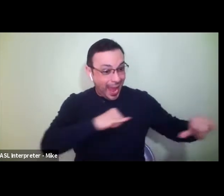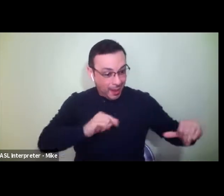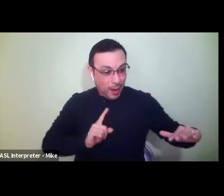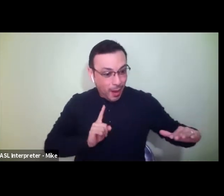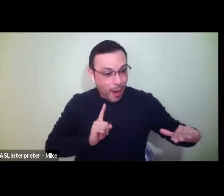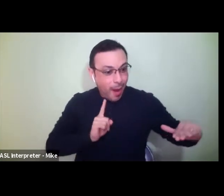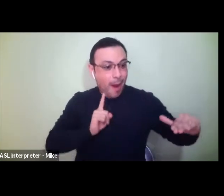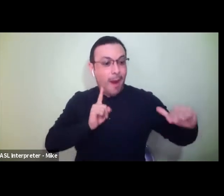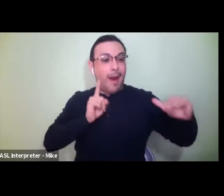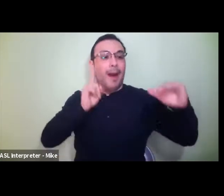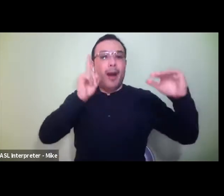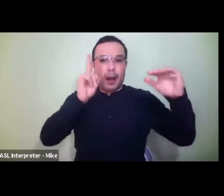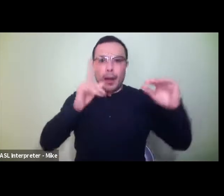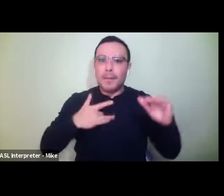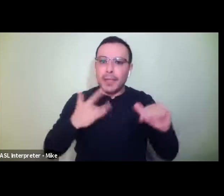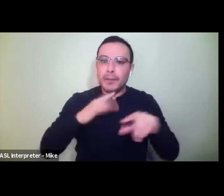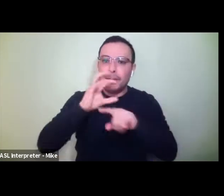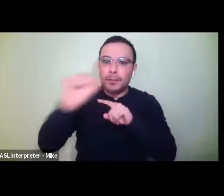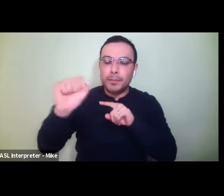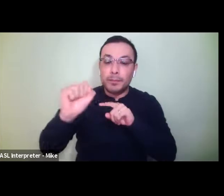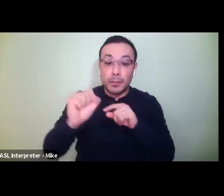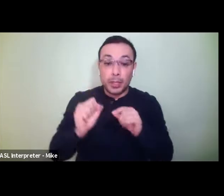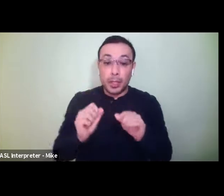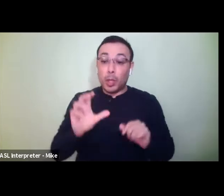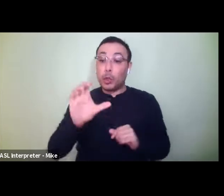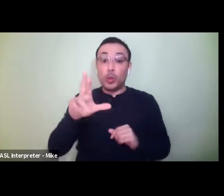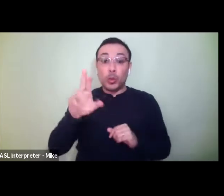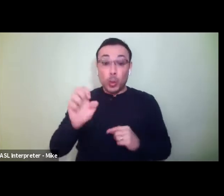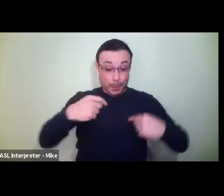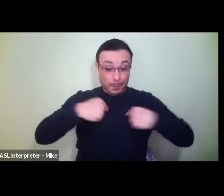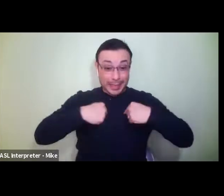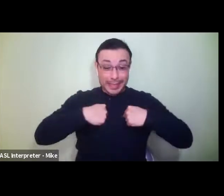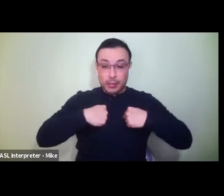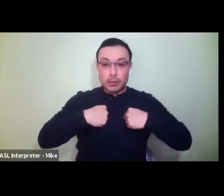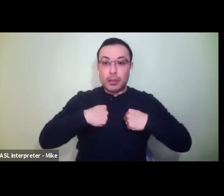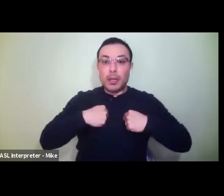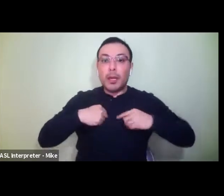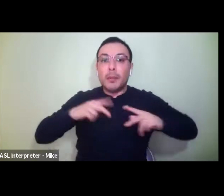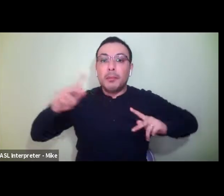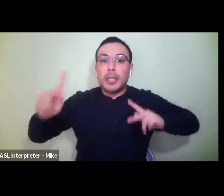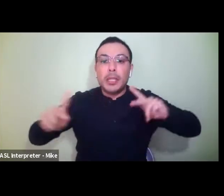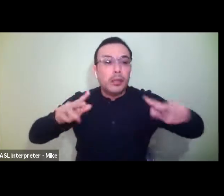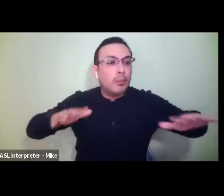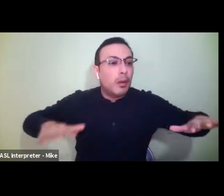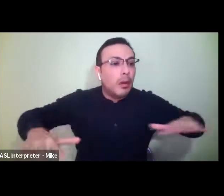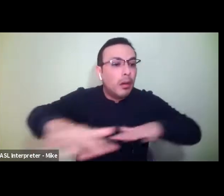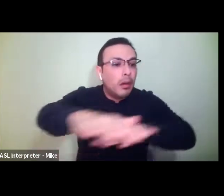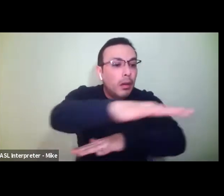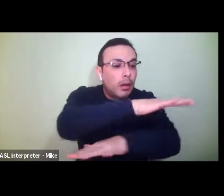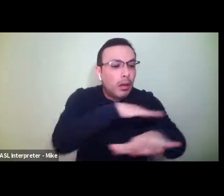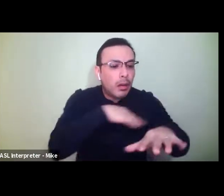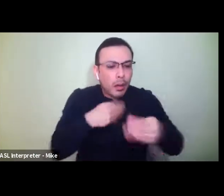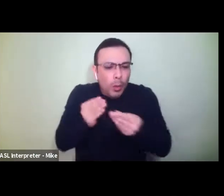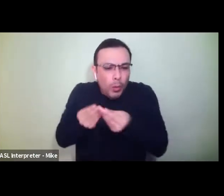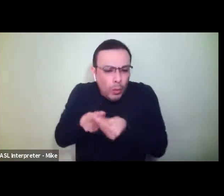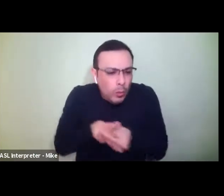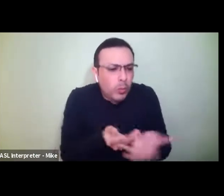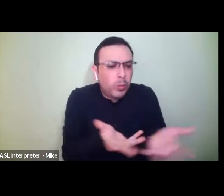be cured. The society in which, for example, sadistic personality